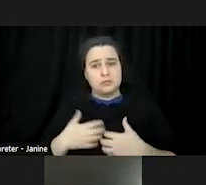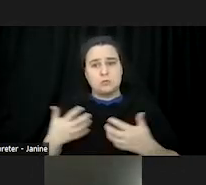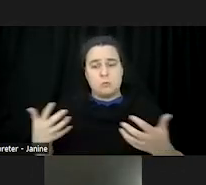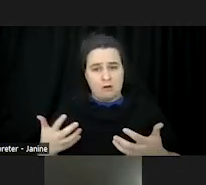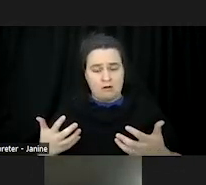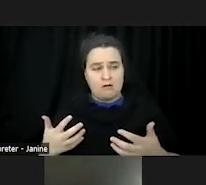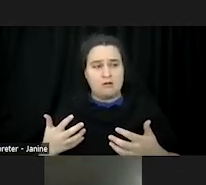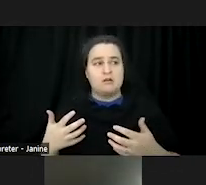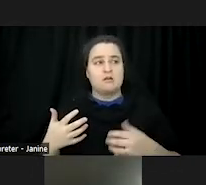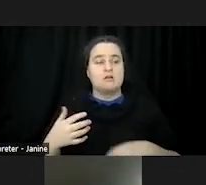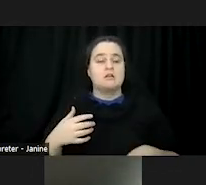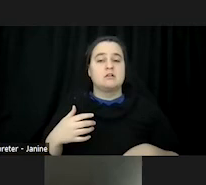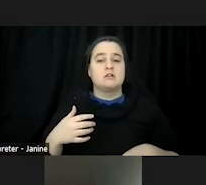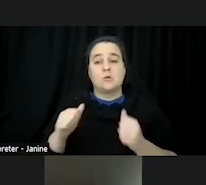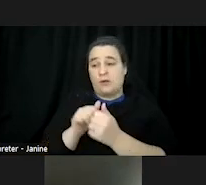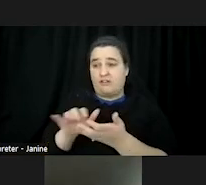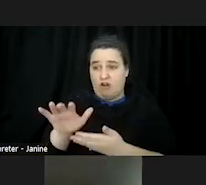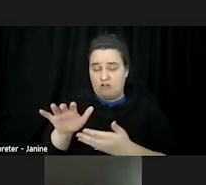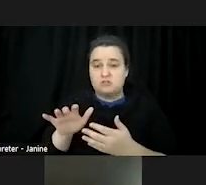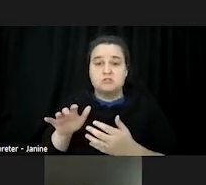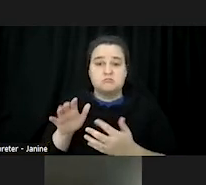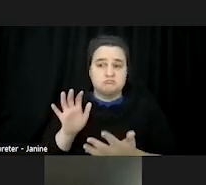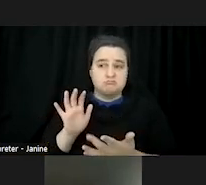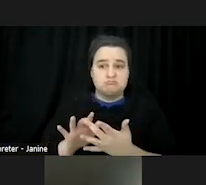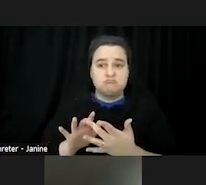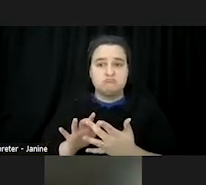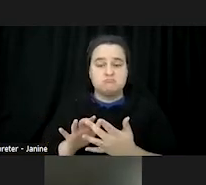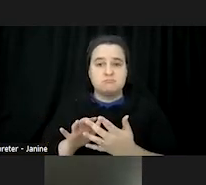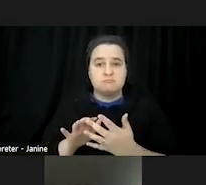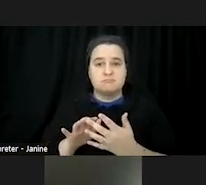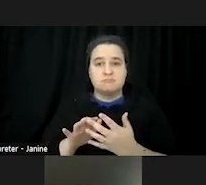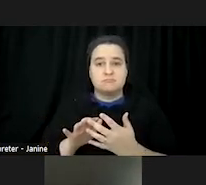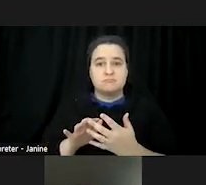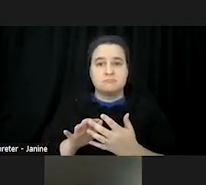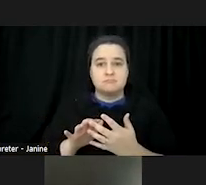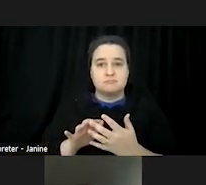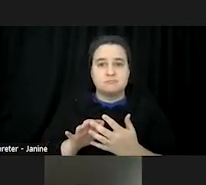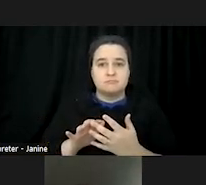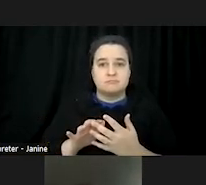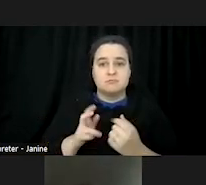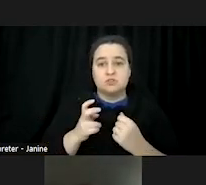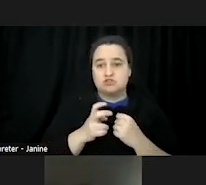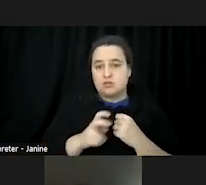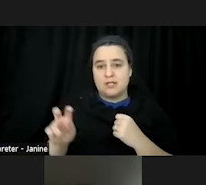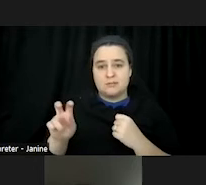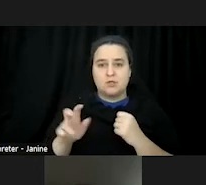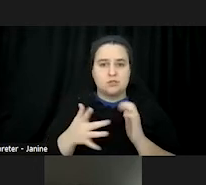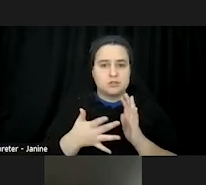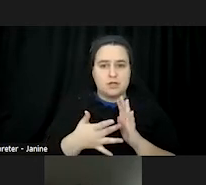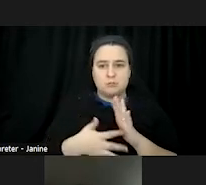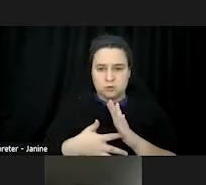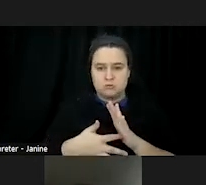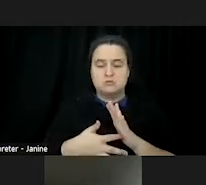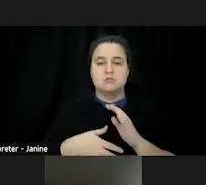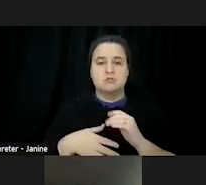what was available with the colleges, was that transition in your sophomore and junior year,